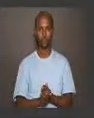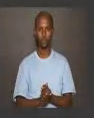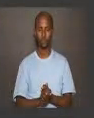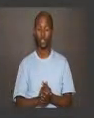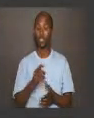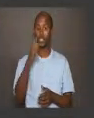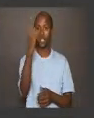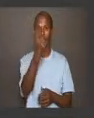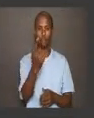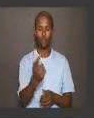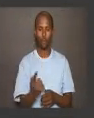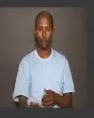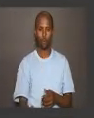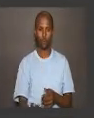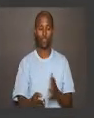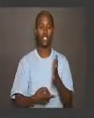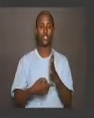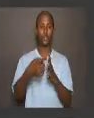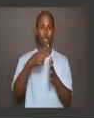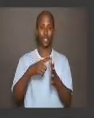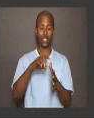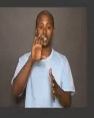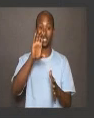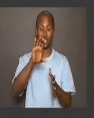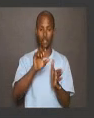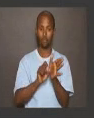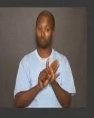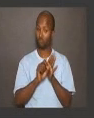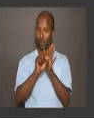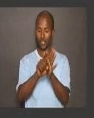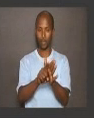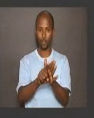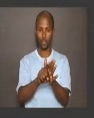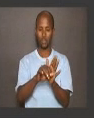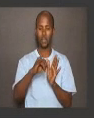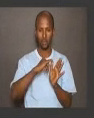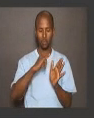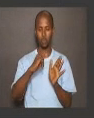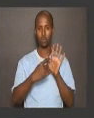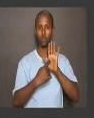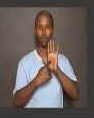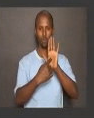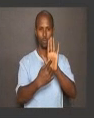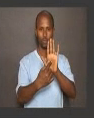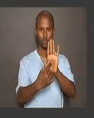The graph of sequence C, for example, looks like this.